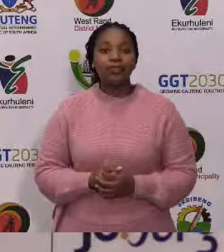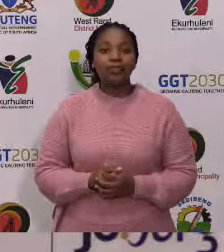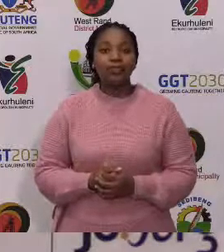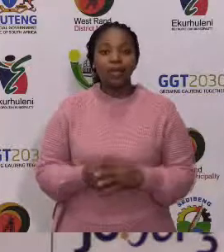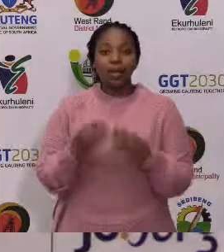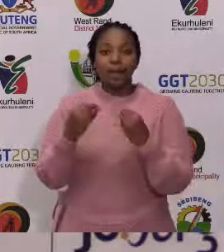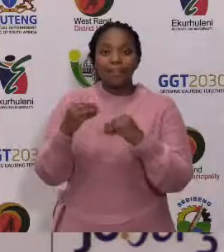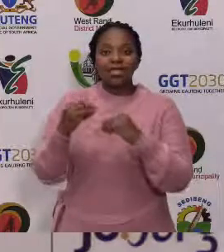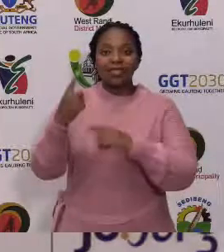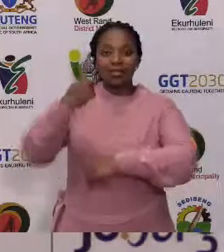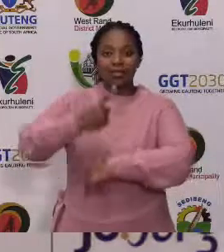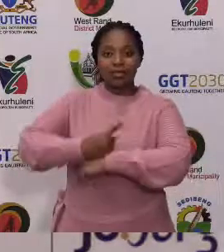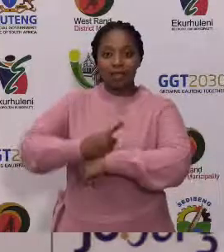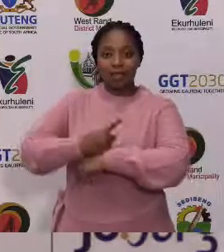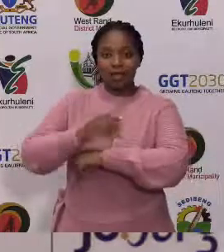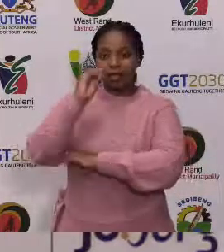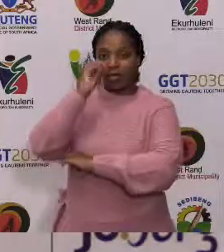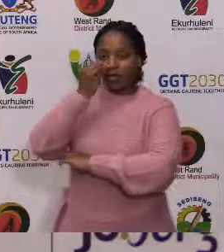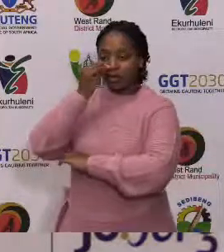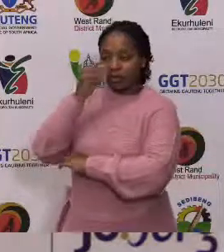Business Day,